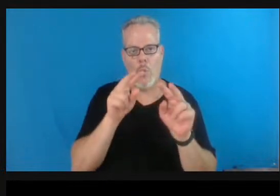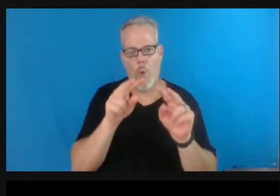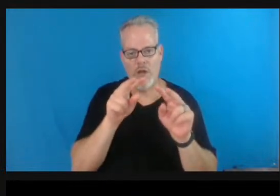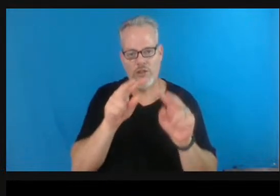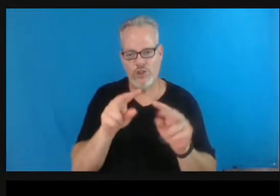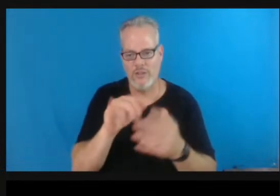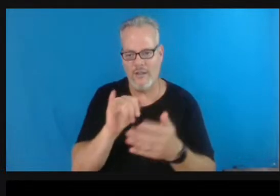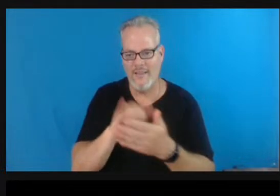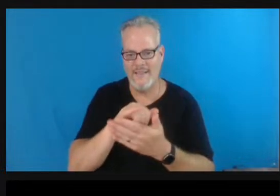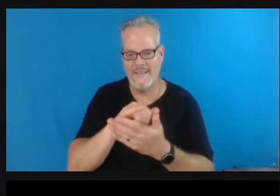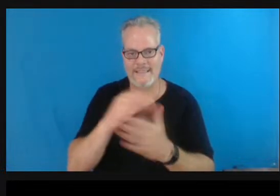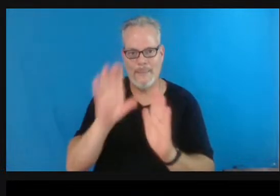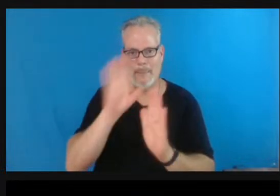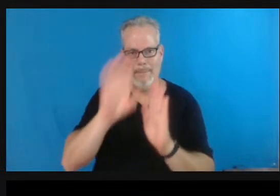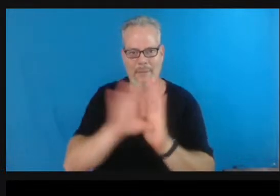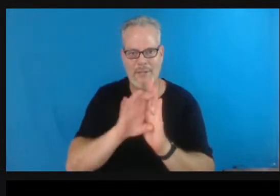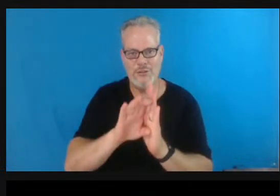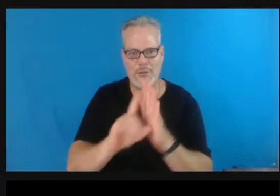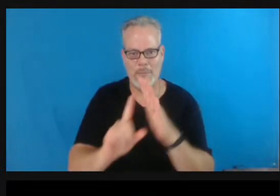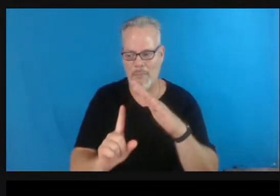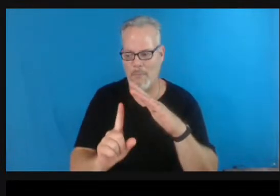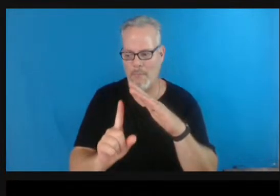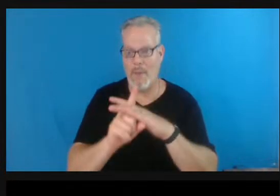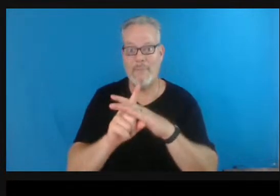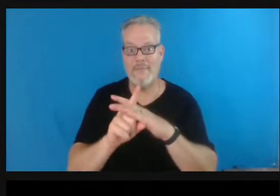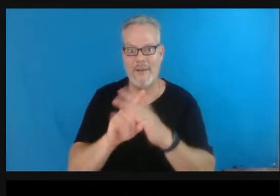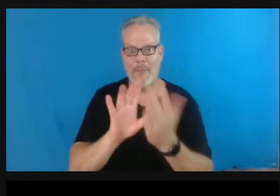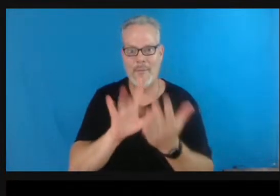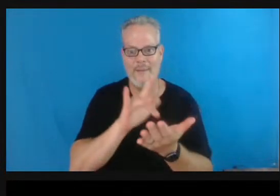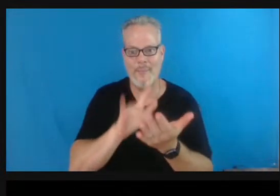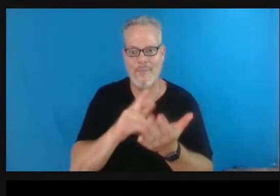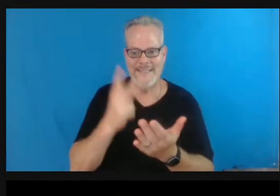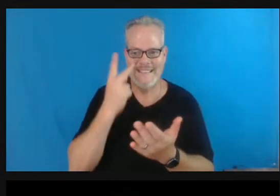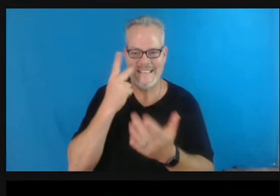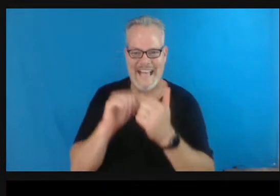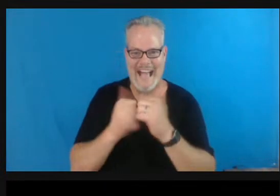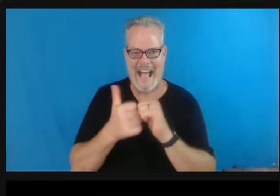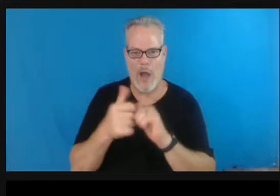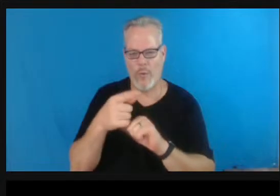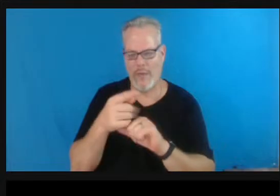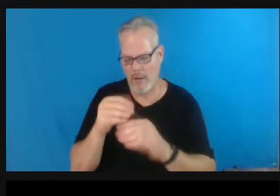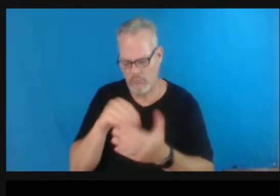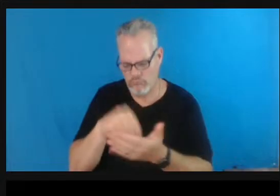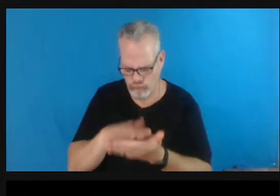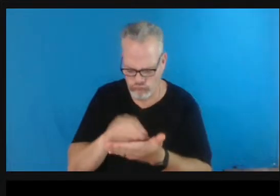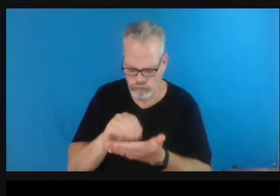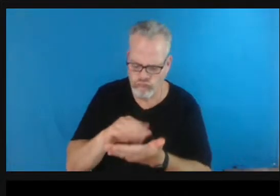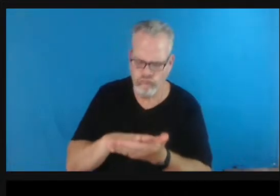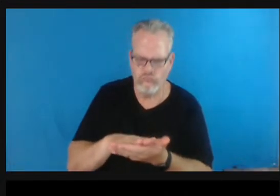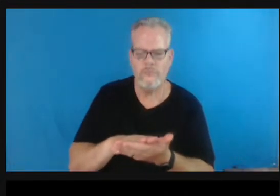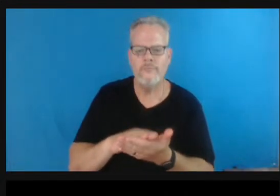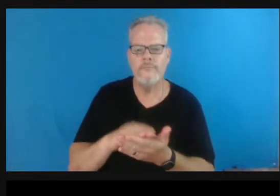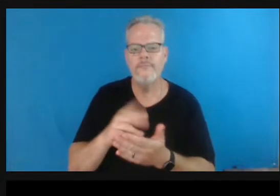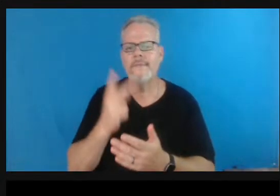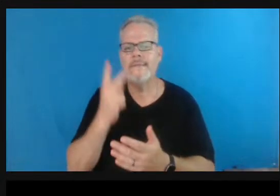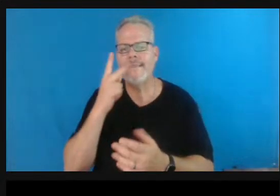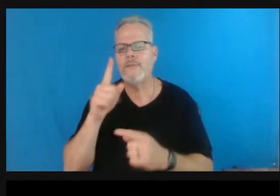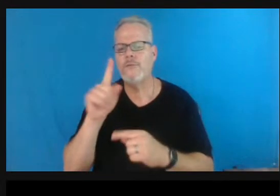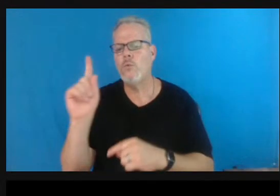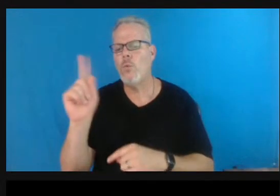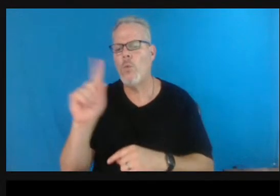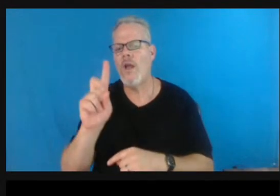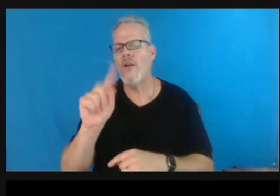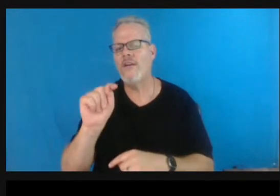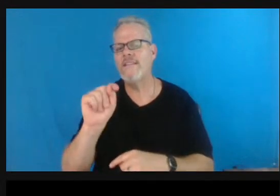it, showing how they were mapping tephra deposits on the rim, and they basically could go all the way to